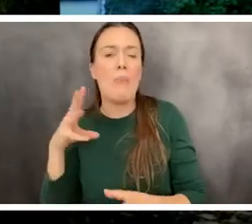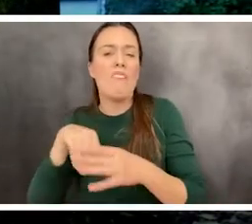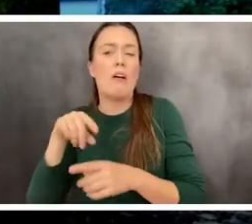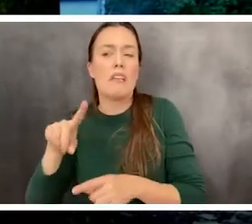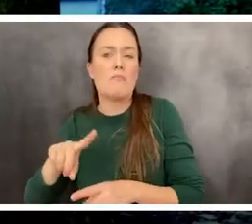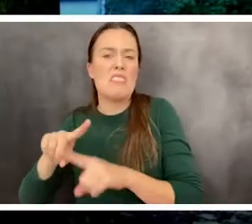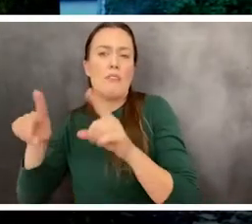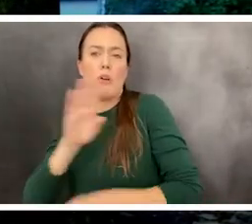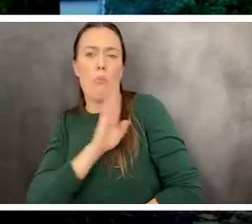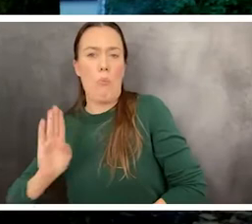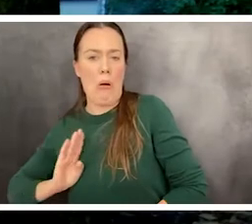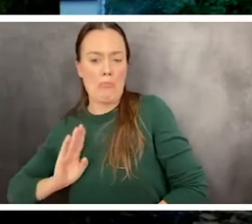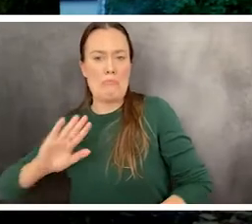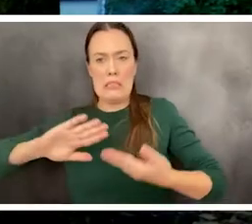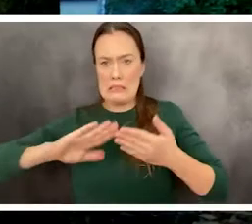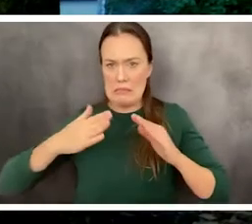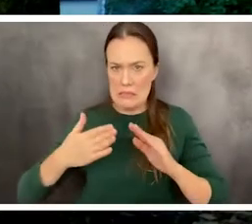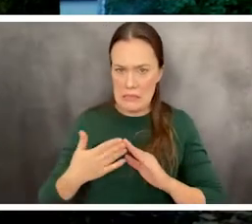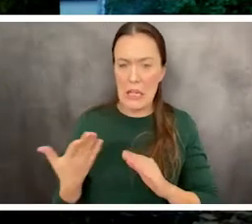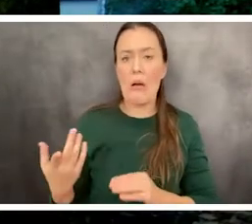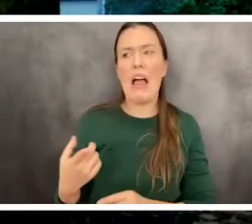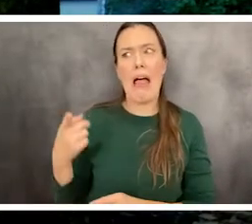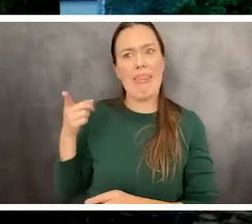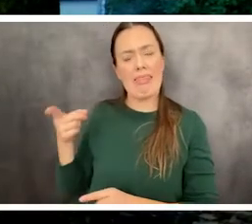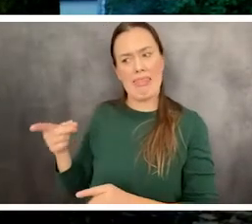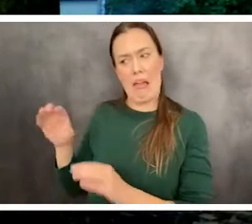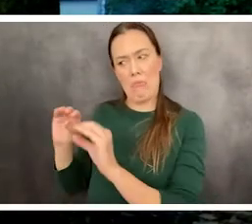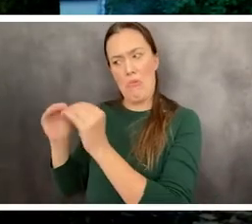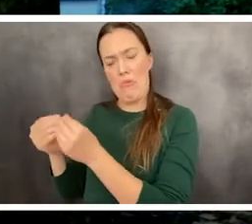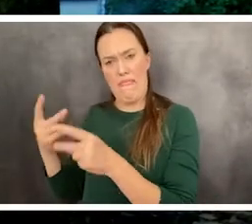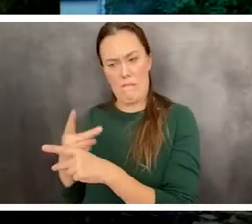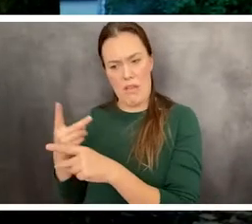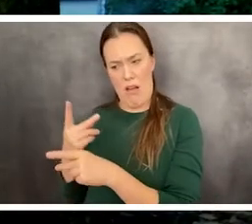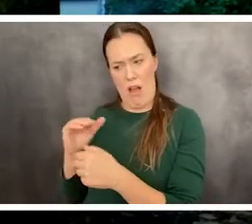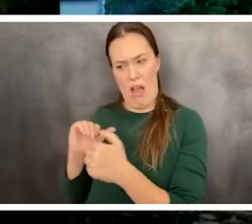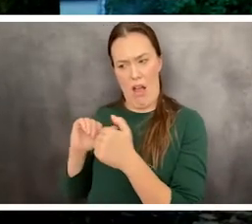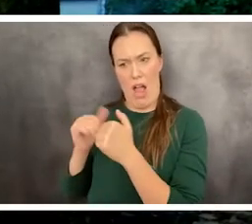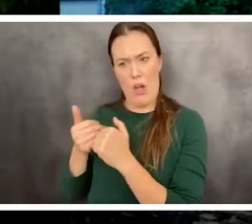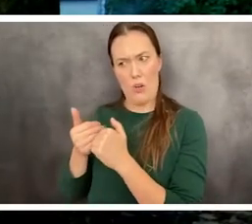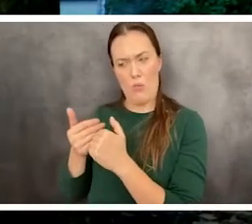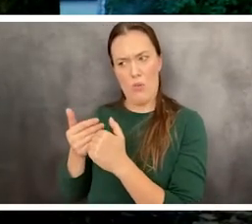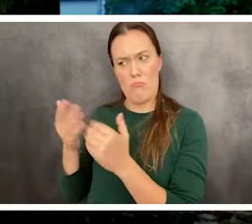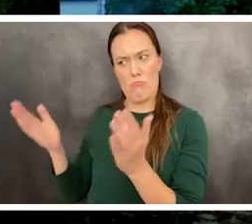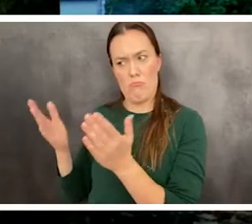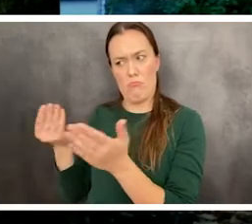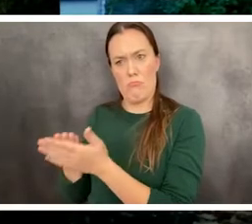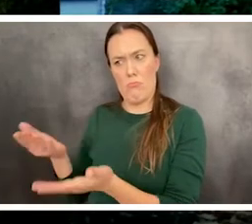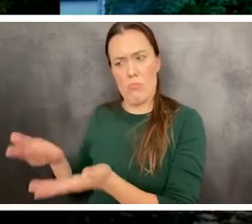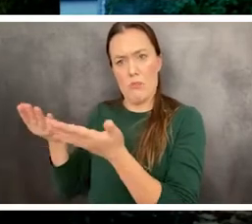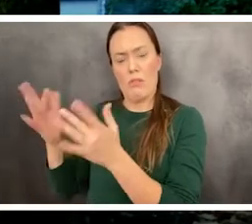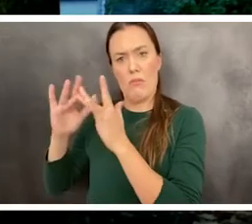another a board in town, and they were looking at kind of how are they going to expand themselves, their fundraising